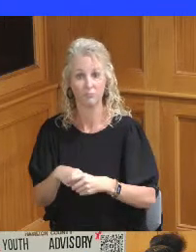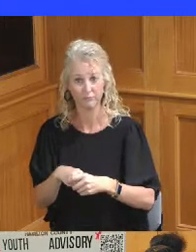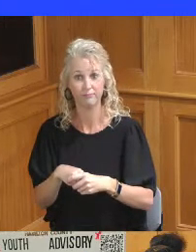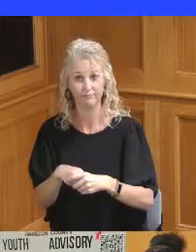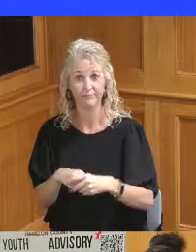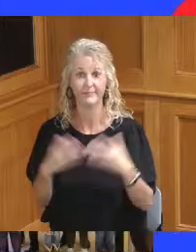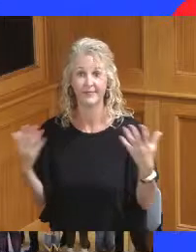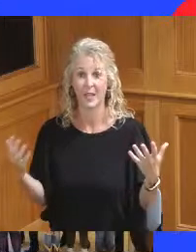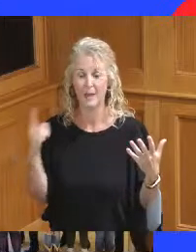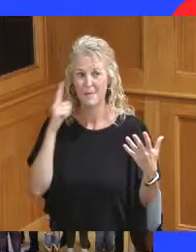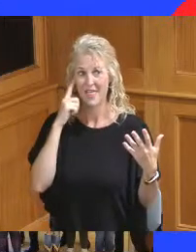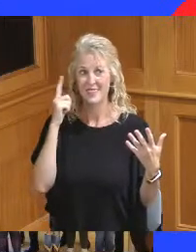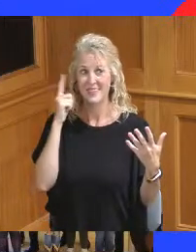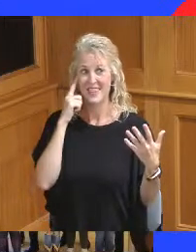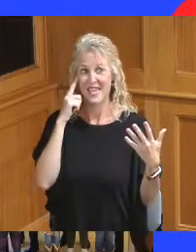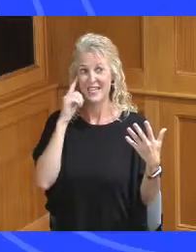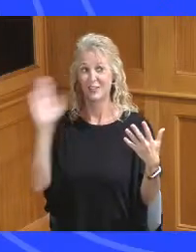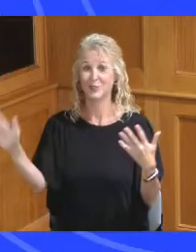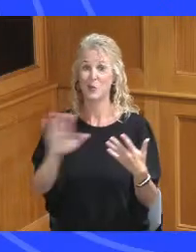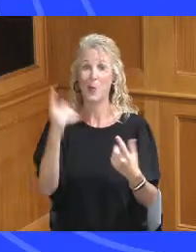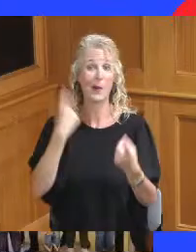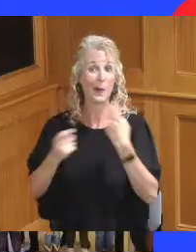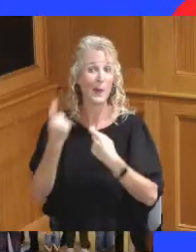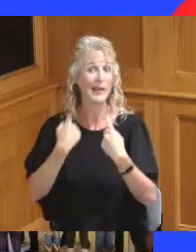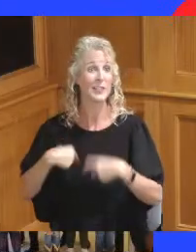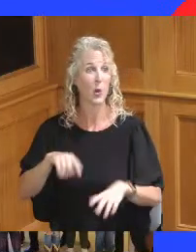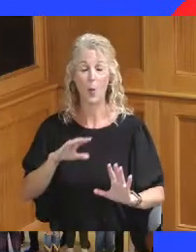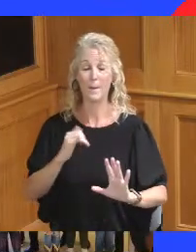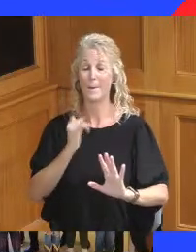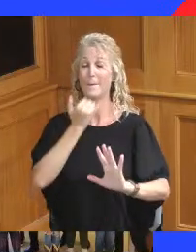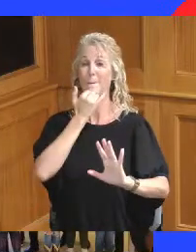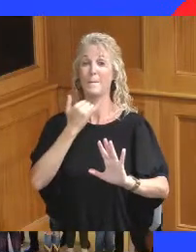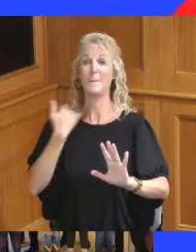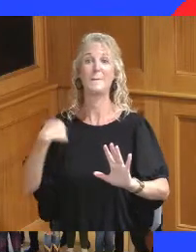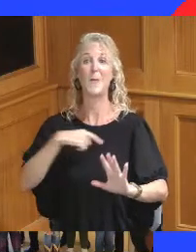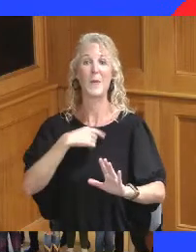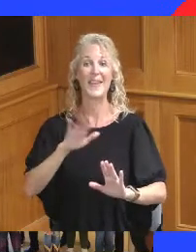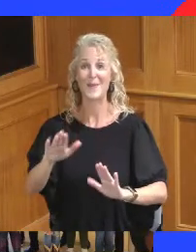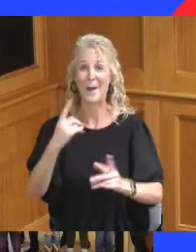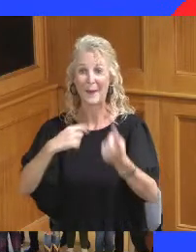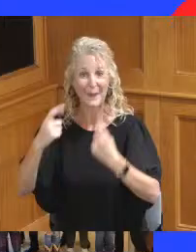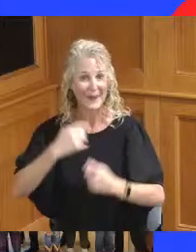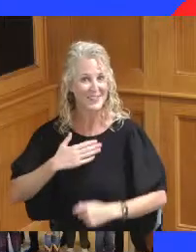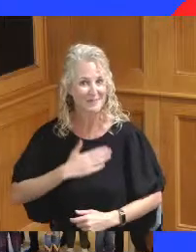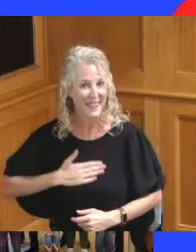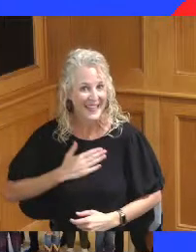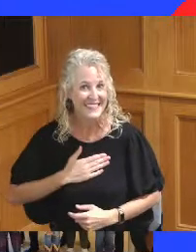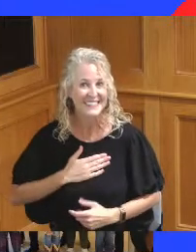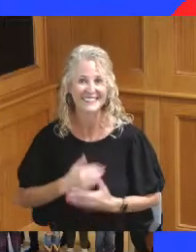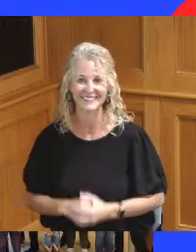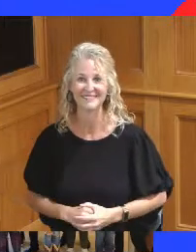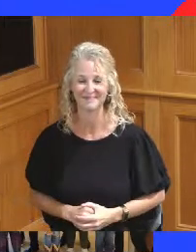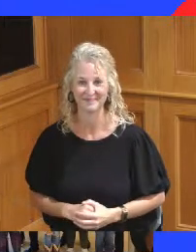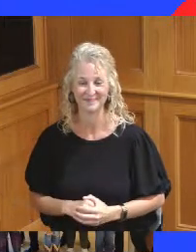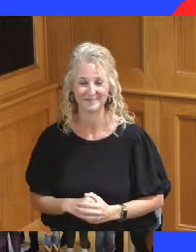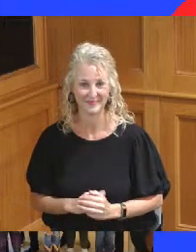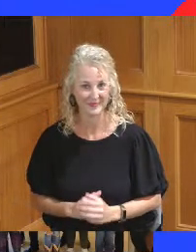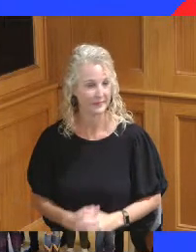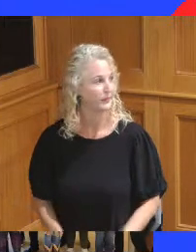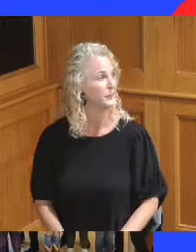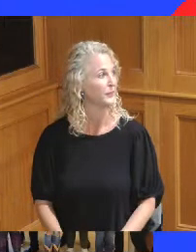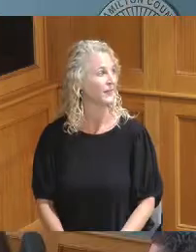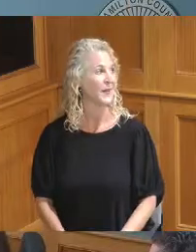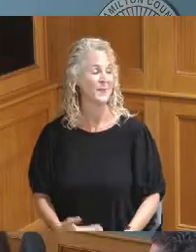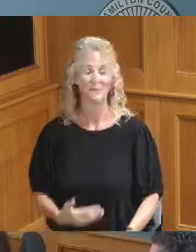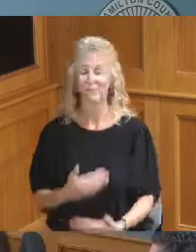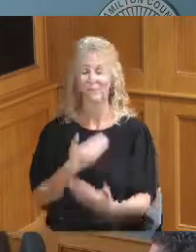But other than that, we are open to questions. We're open to any questions that you guys may have. Well,